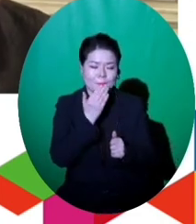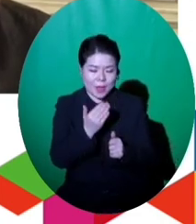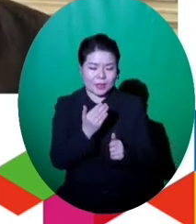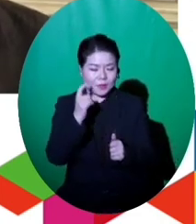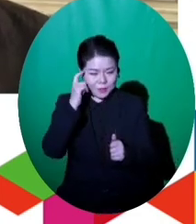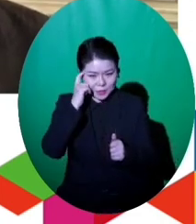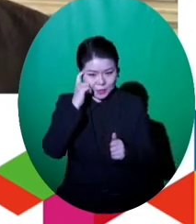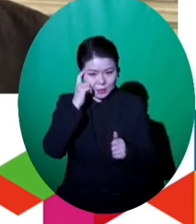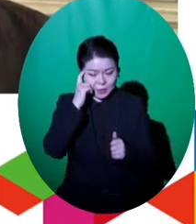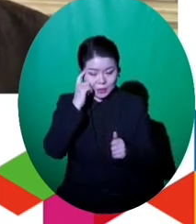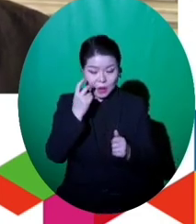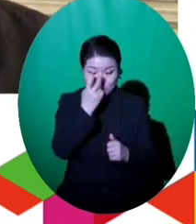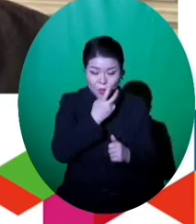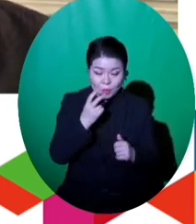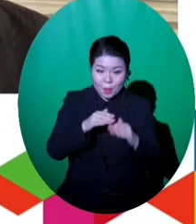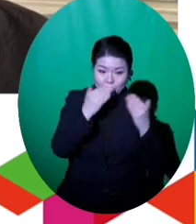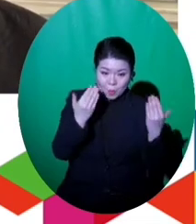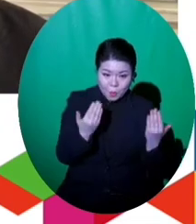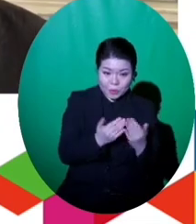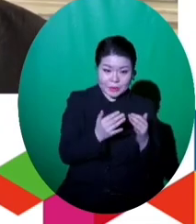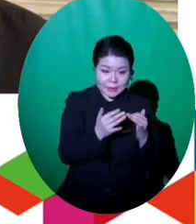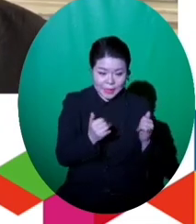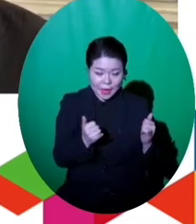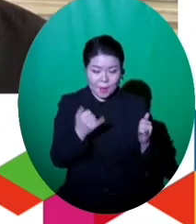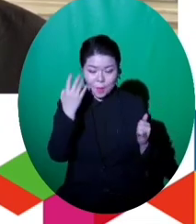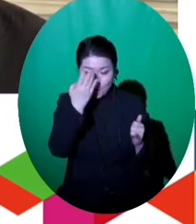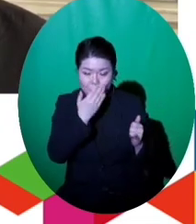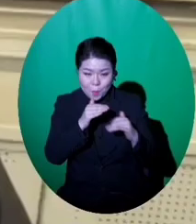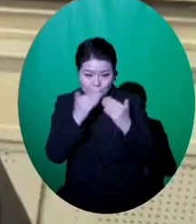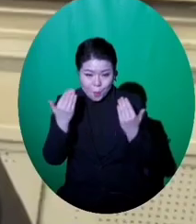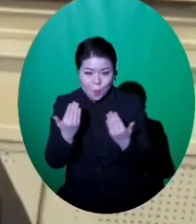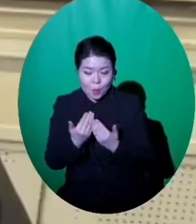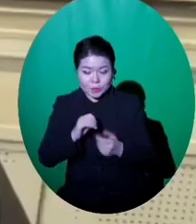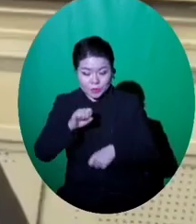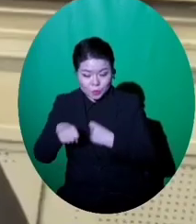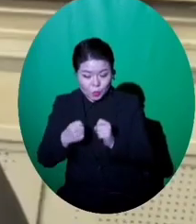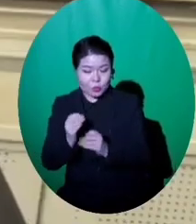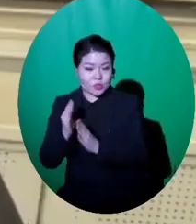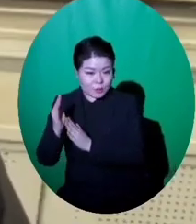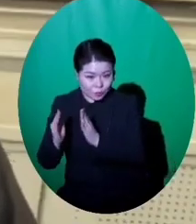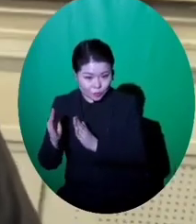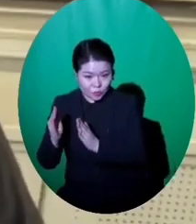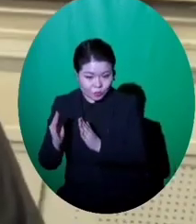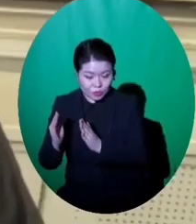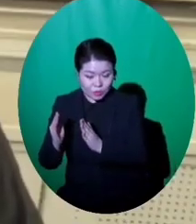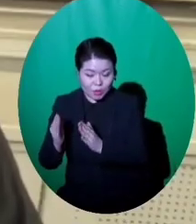non-living, mm-hmm. All of those things have to somehow be supported.